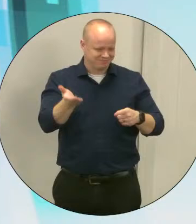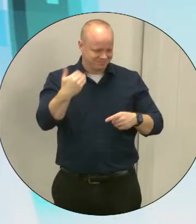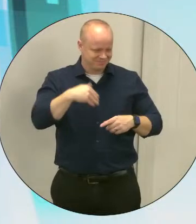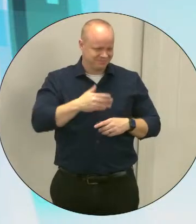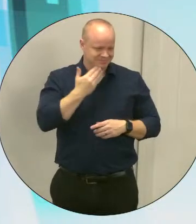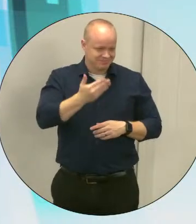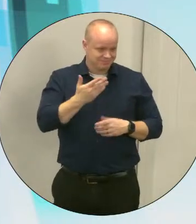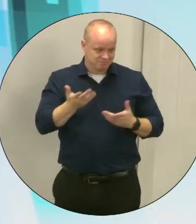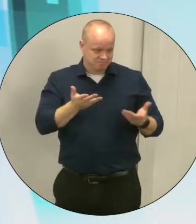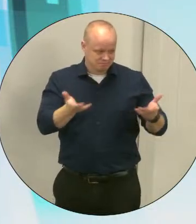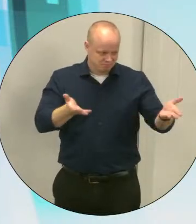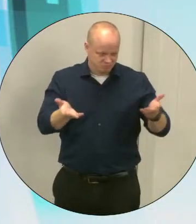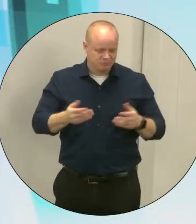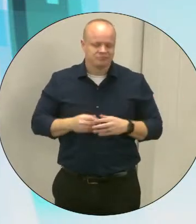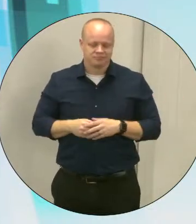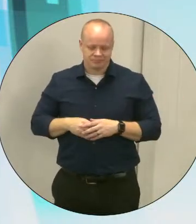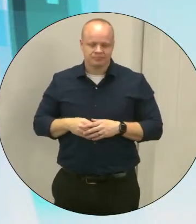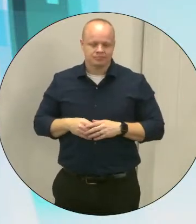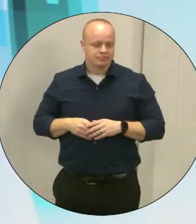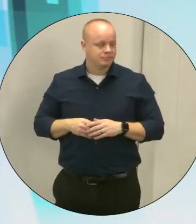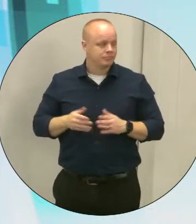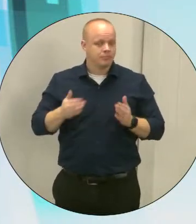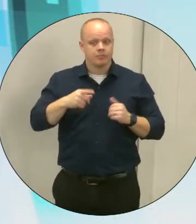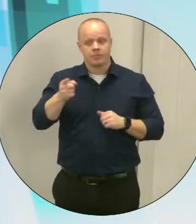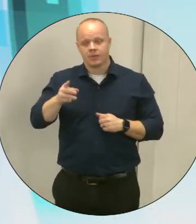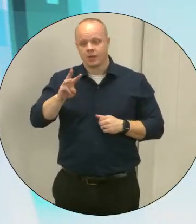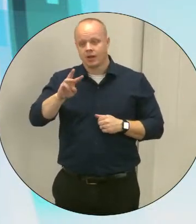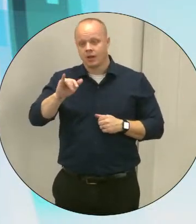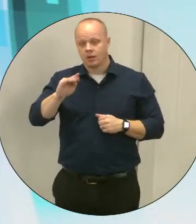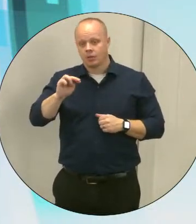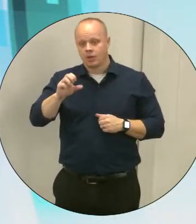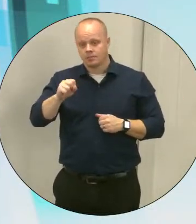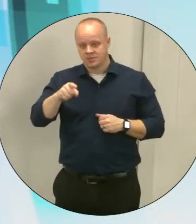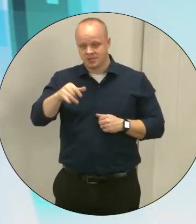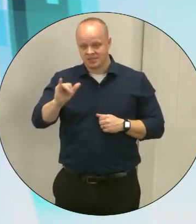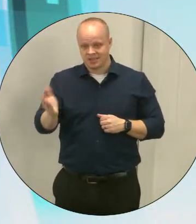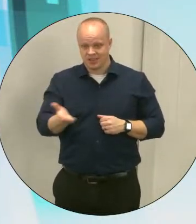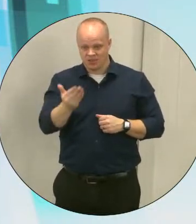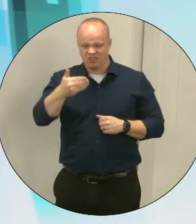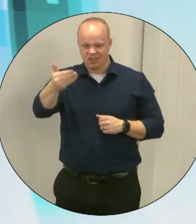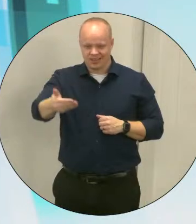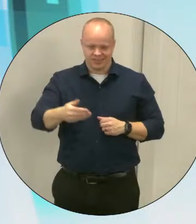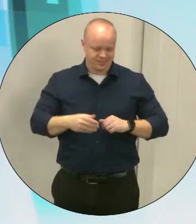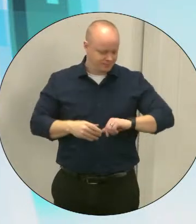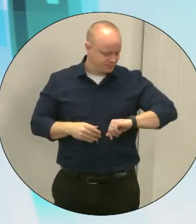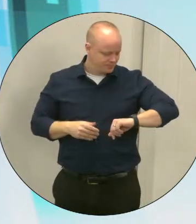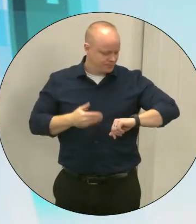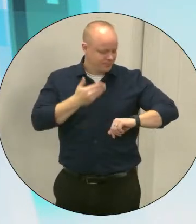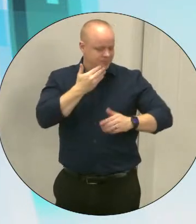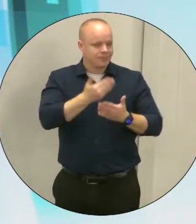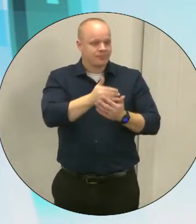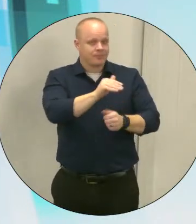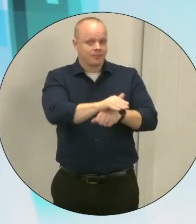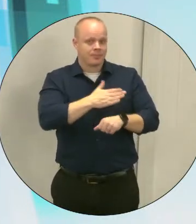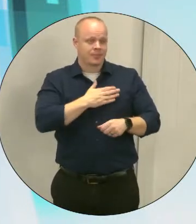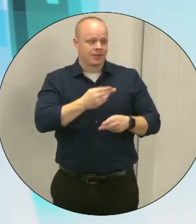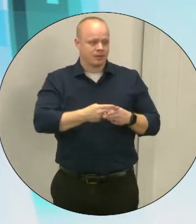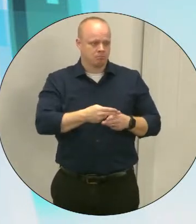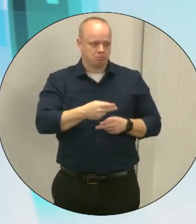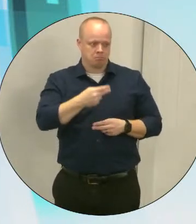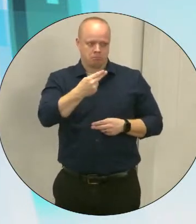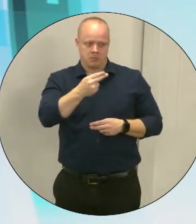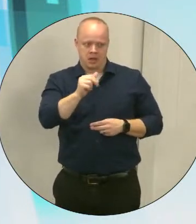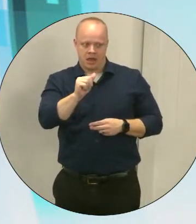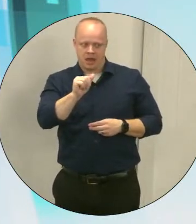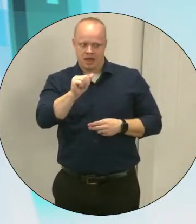okay. Yes, that one. And then Ms. Williams, if you're still in the audience, you're next. Good evening. My name is Haeyeon Joo-sin.